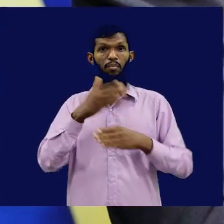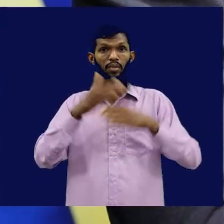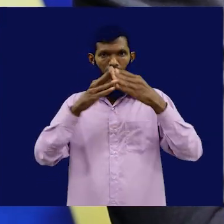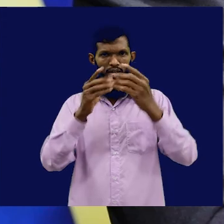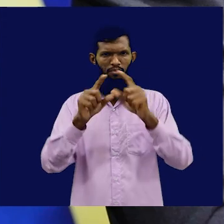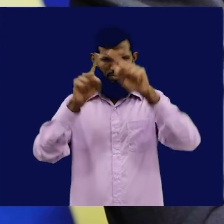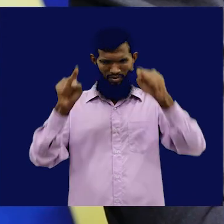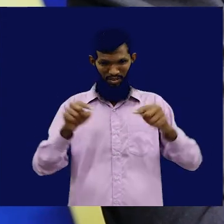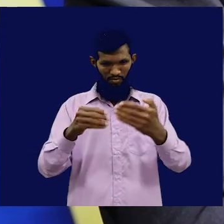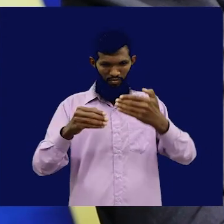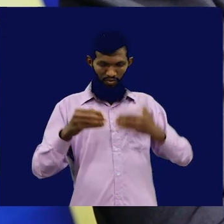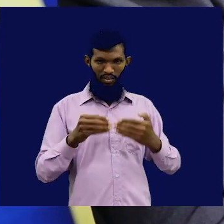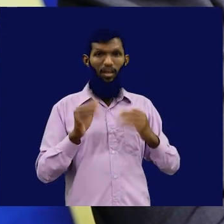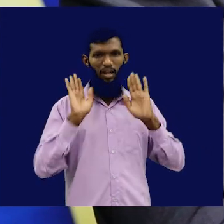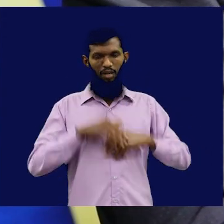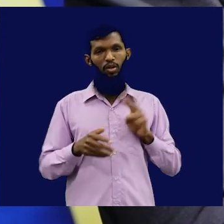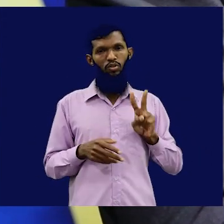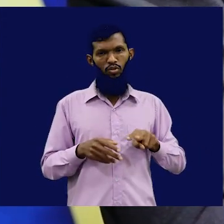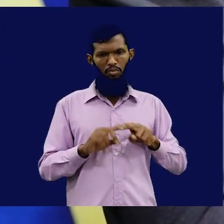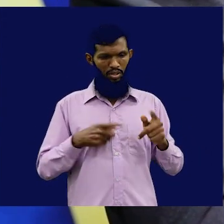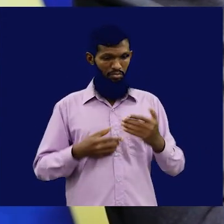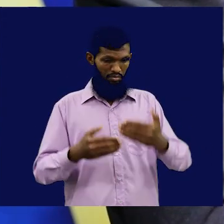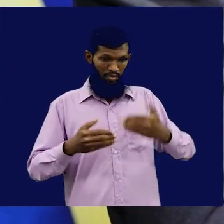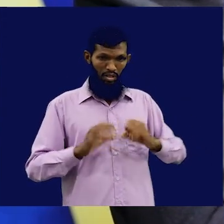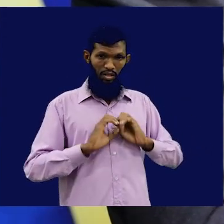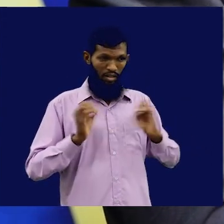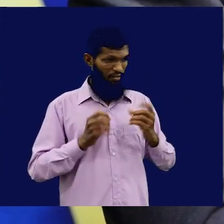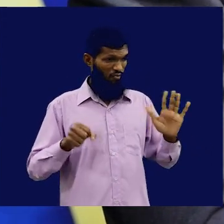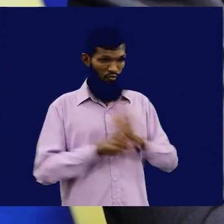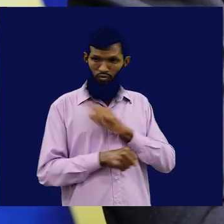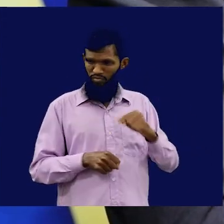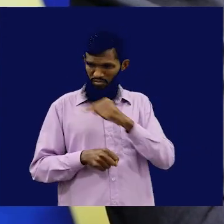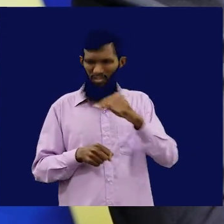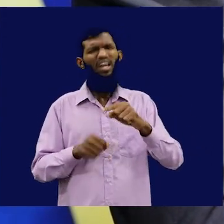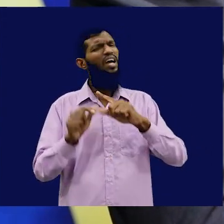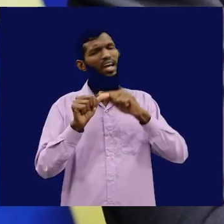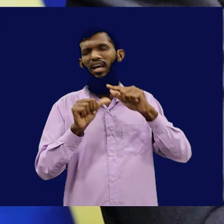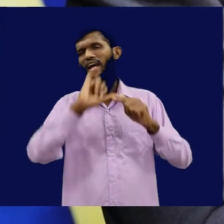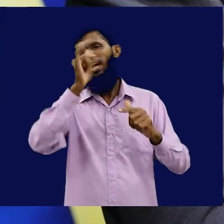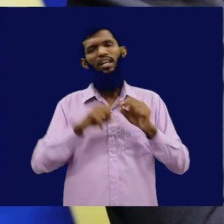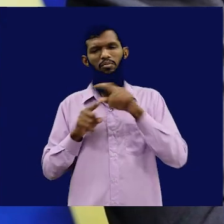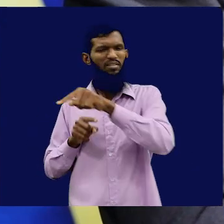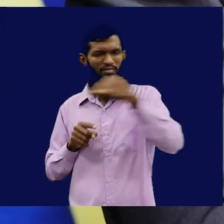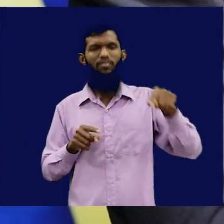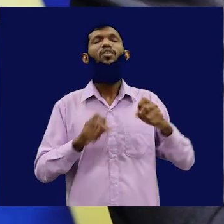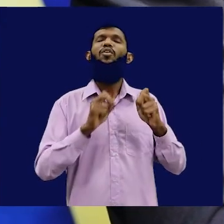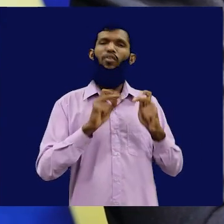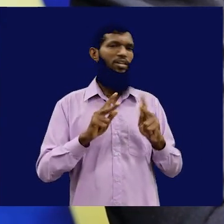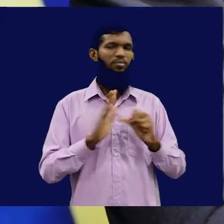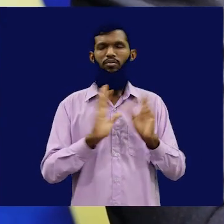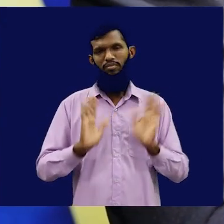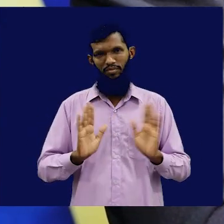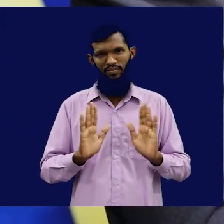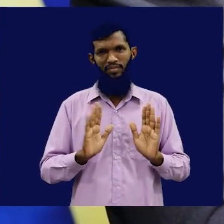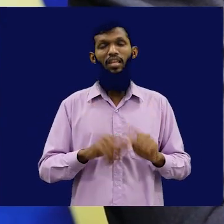Maqam Ibrahim is performed. However, if you could not find the place behind Maqam Ibrahim, you can pray anywhere